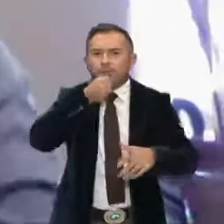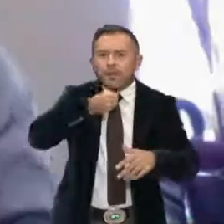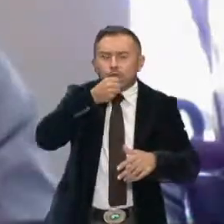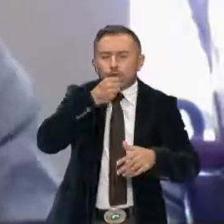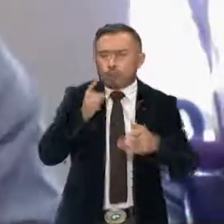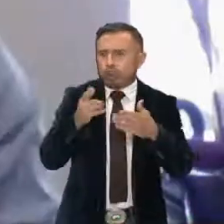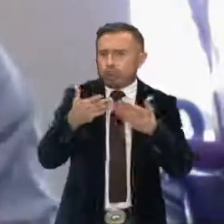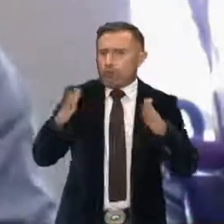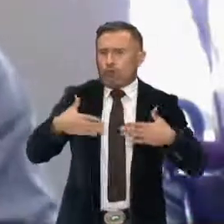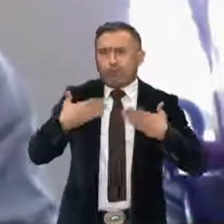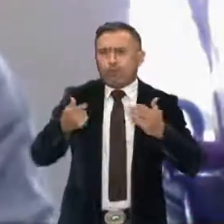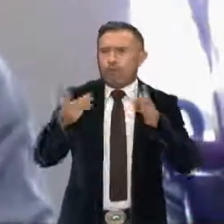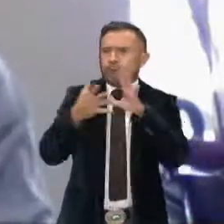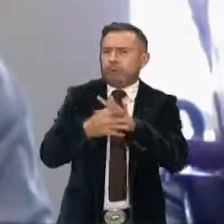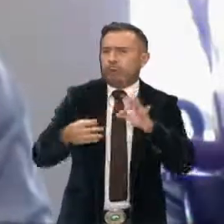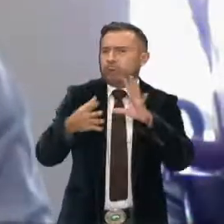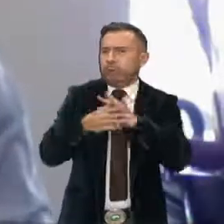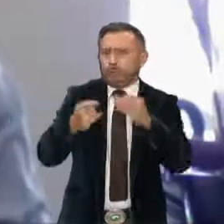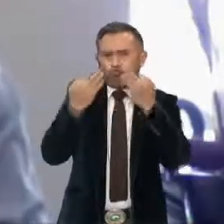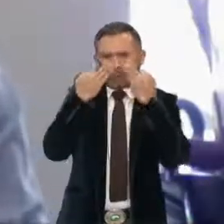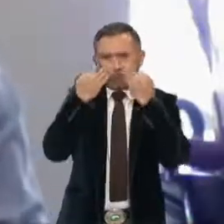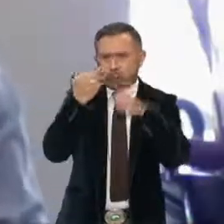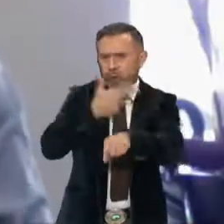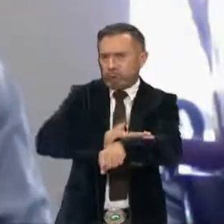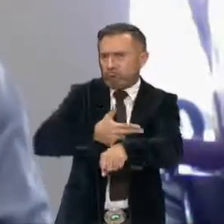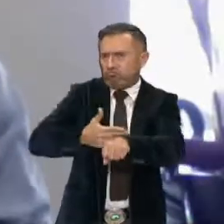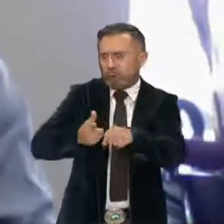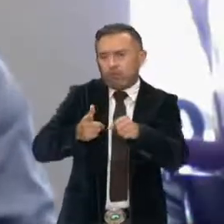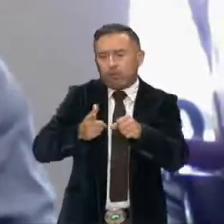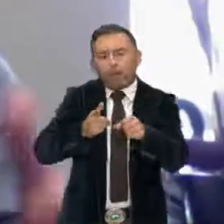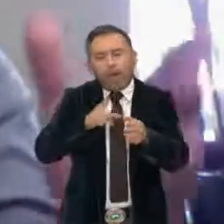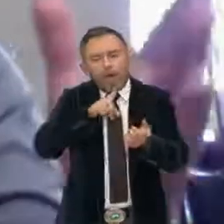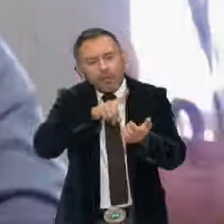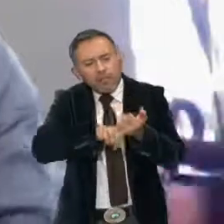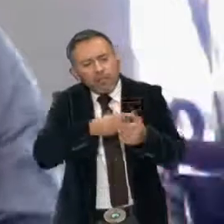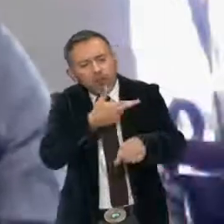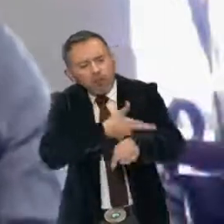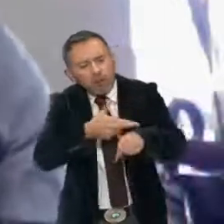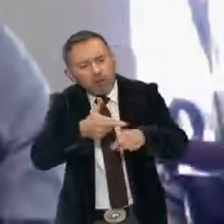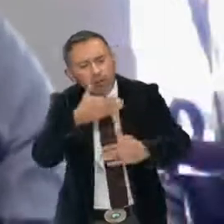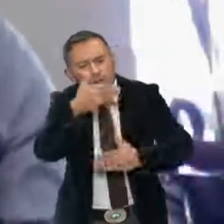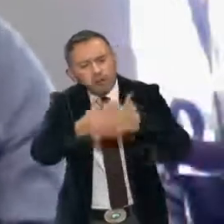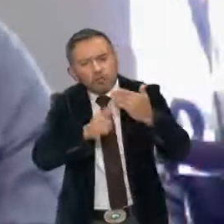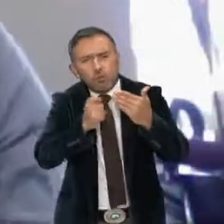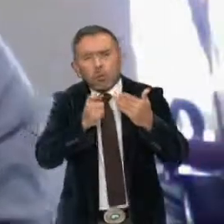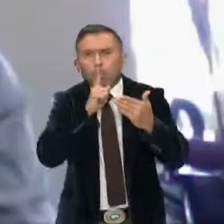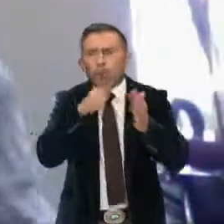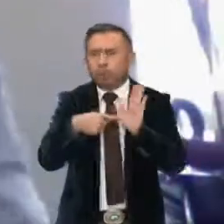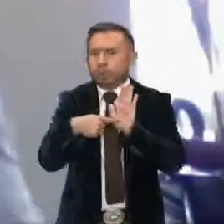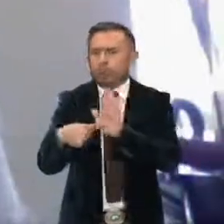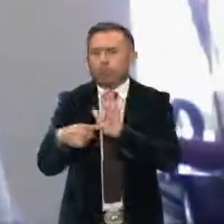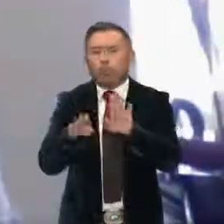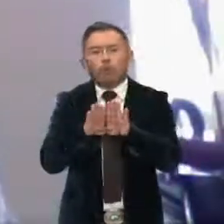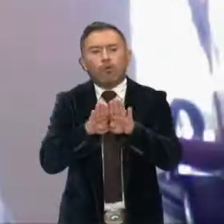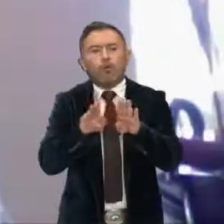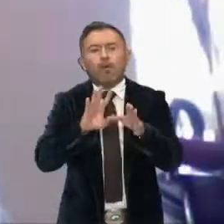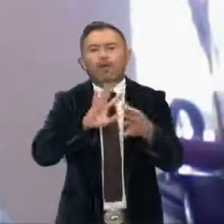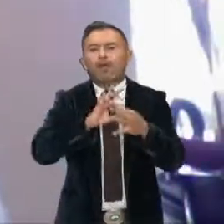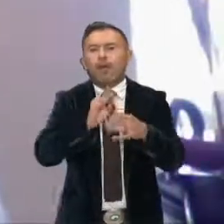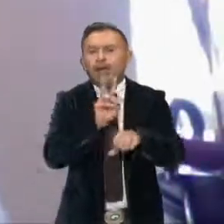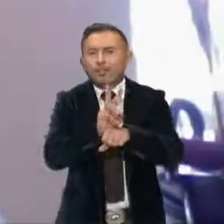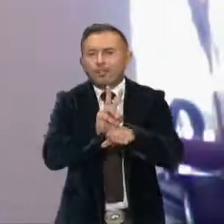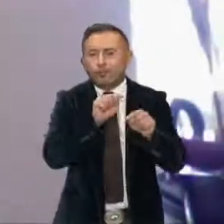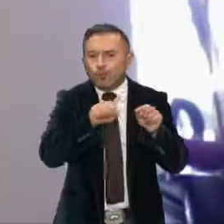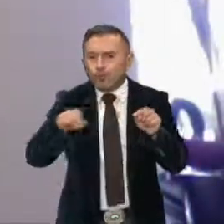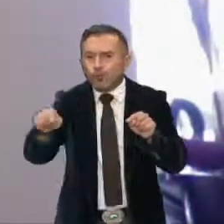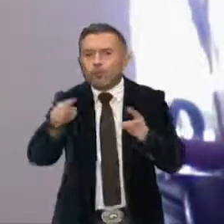communicated seamlessly with the press, and also to communicate clearly the processes which are related to